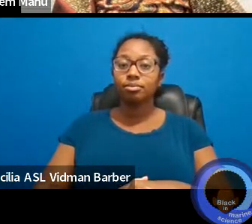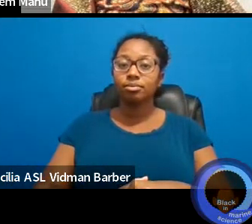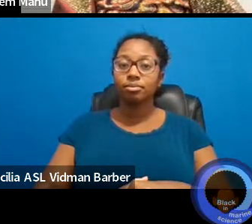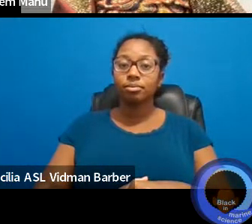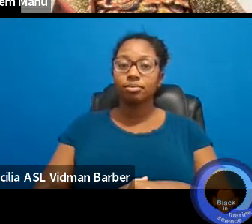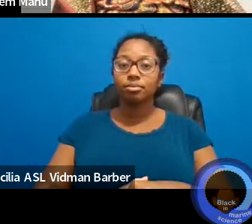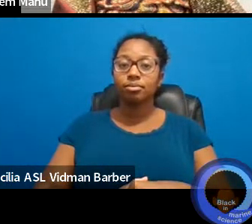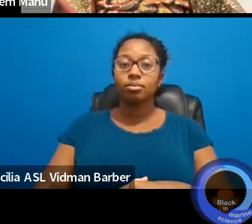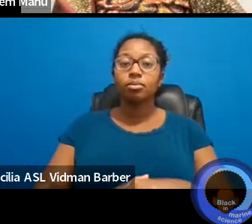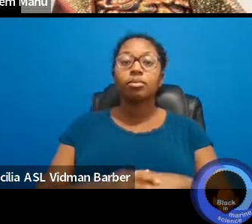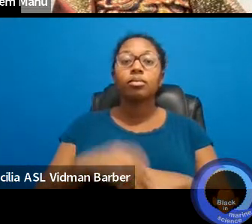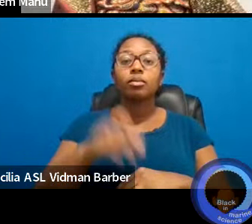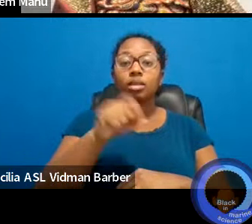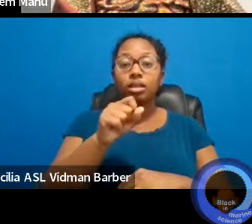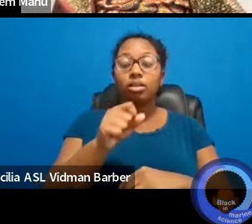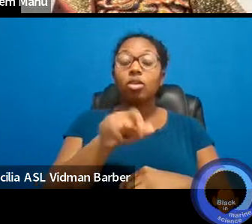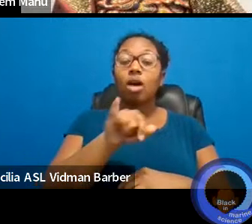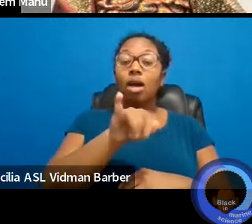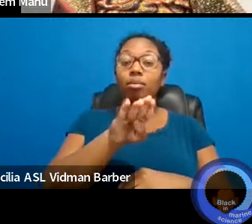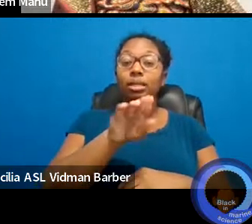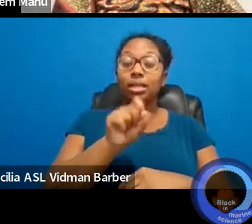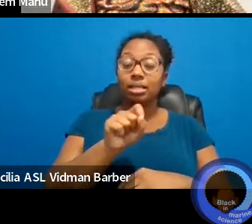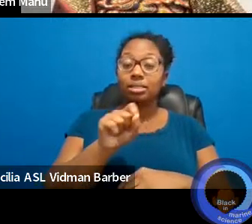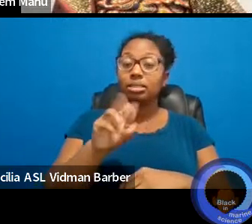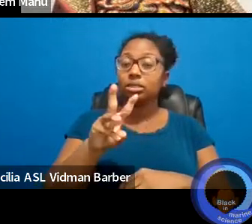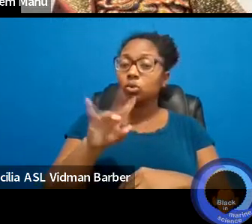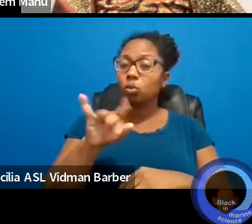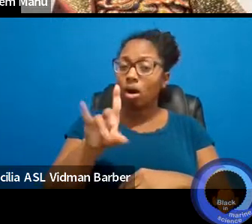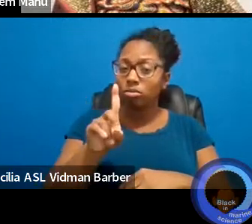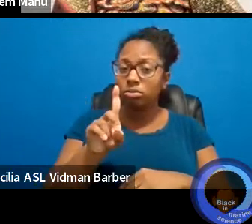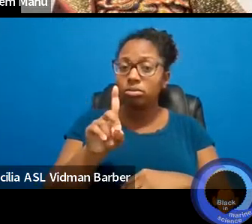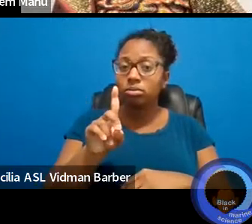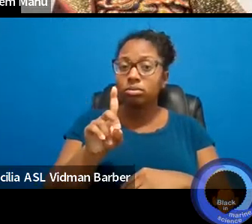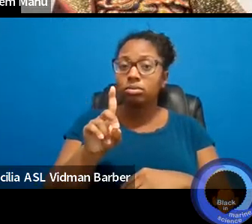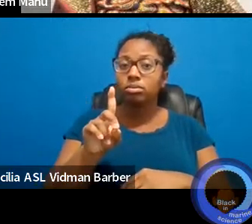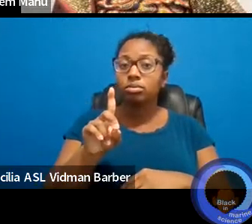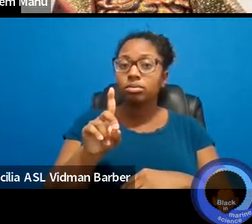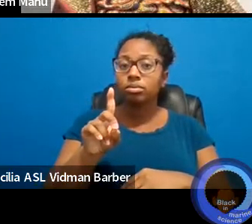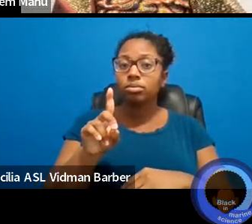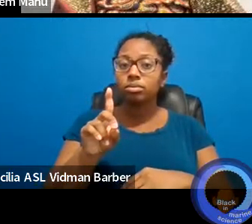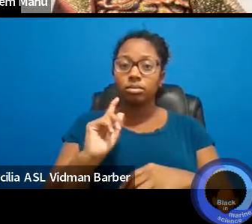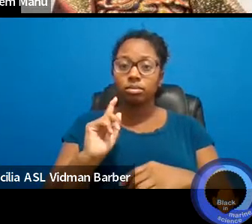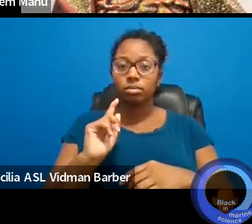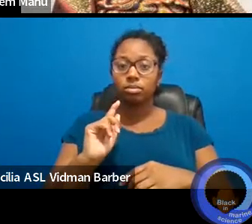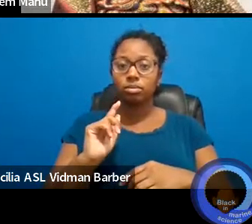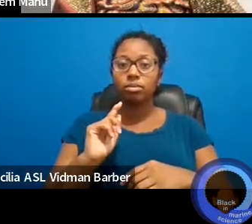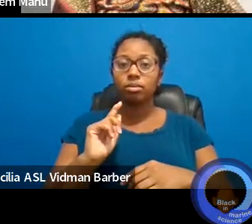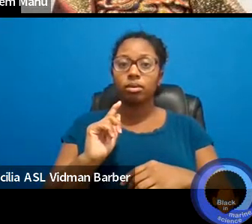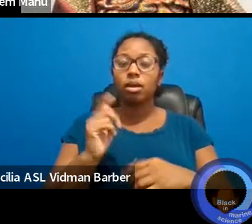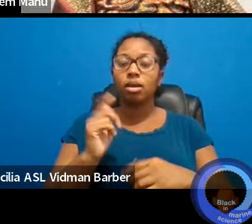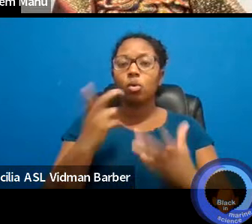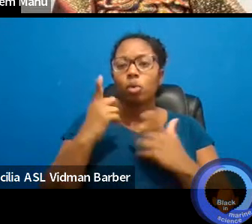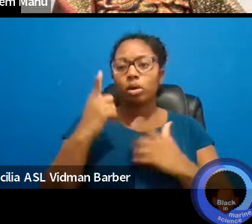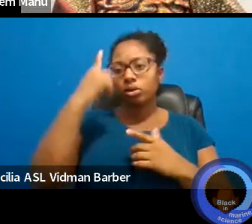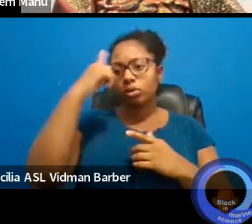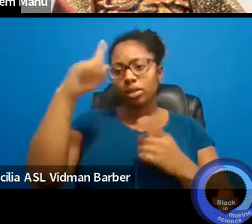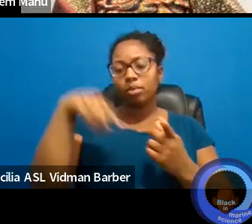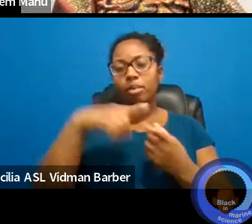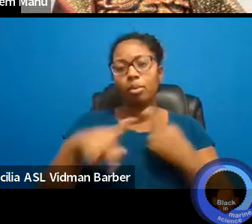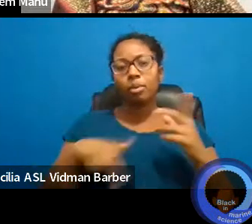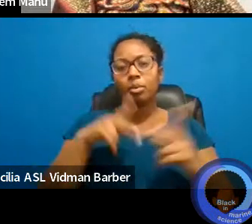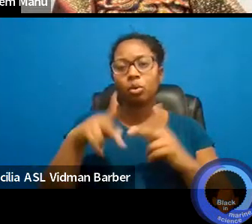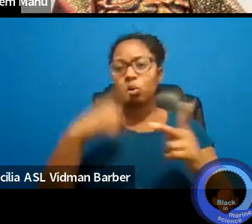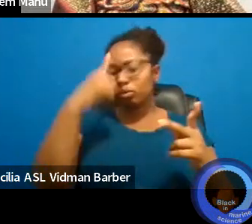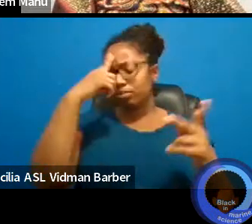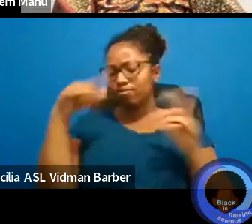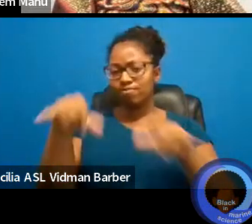and it's called IBS Wild. And I want to bring on board people who are like-minded,